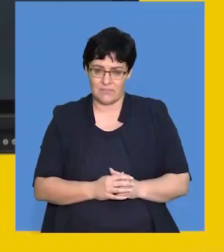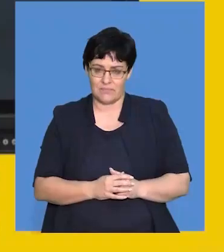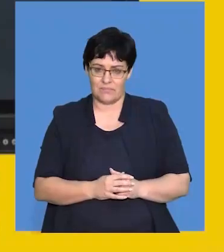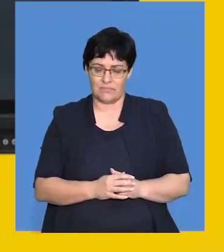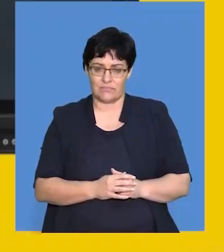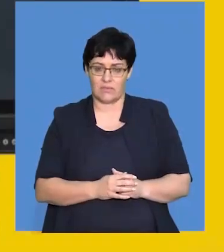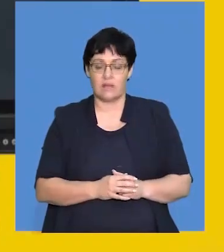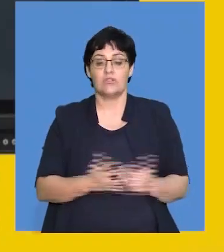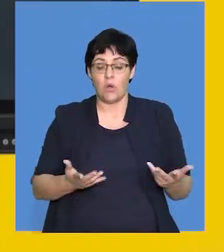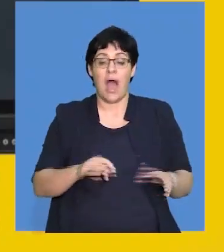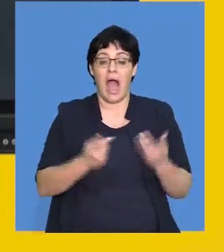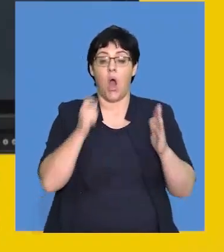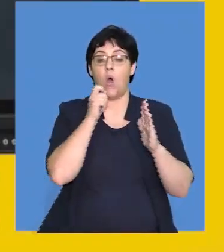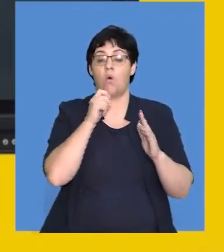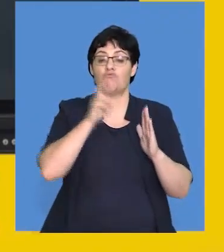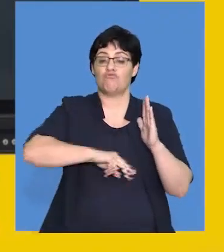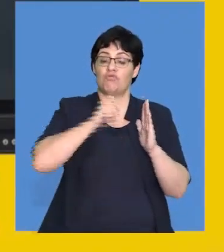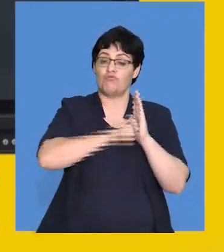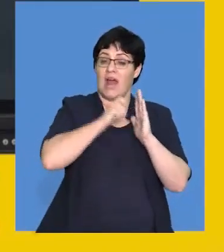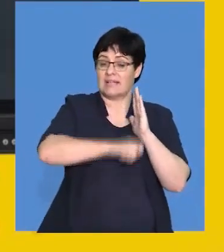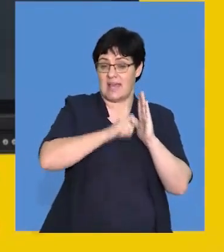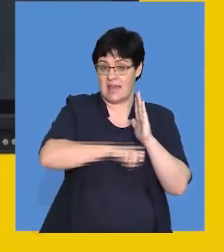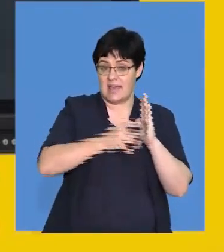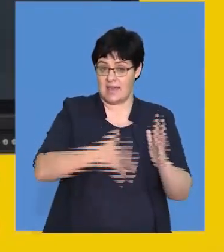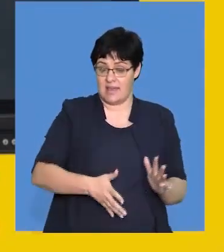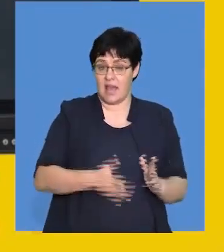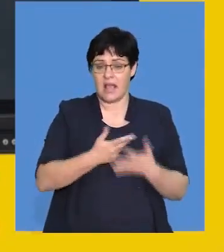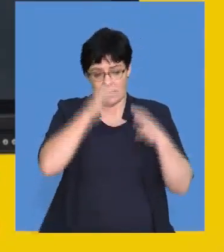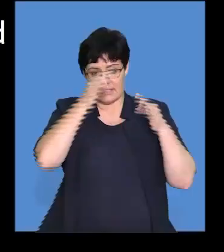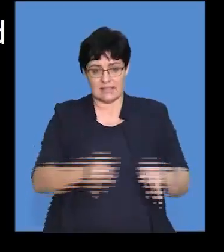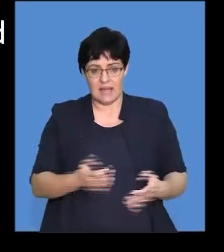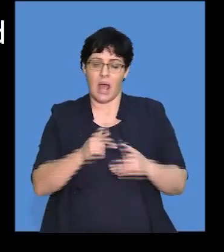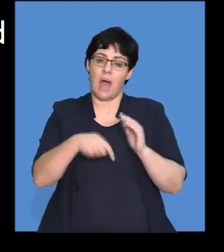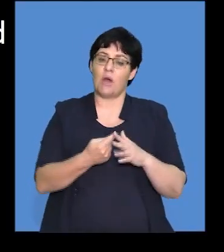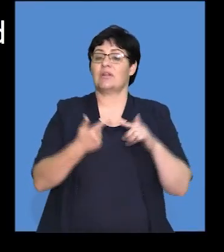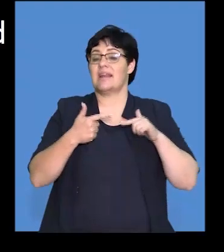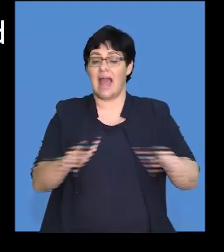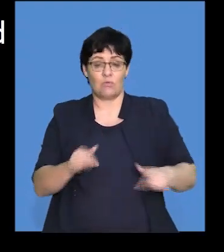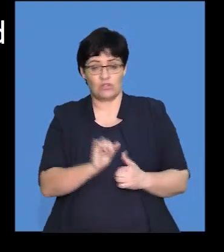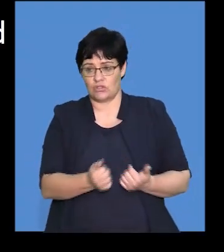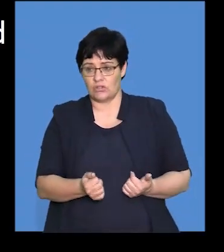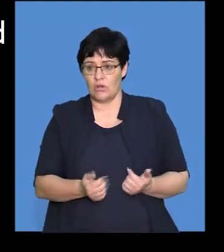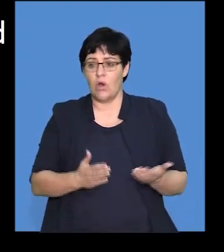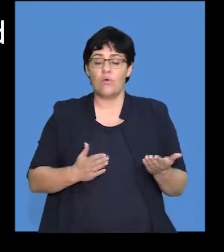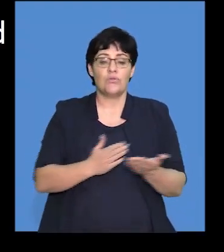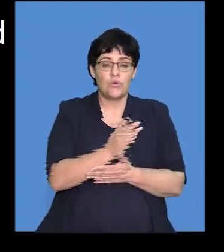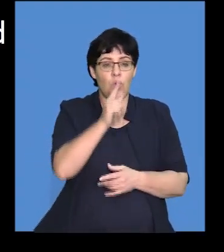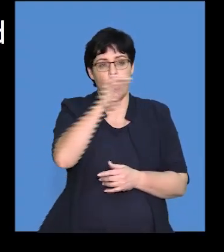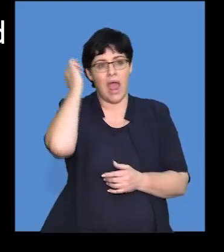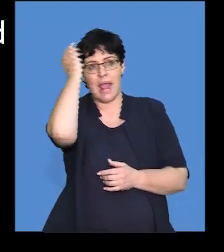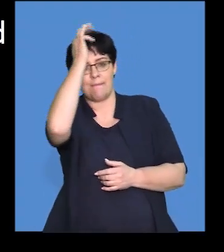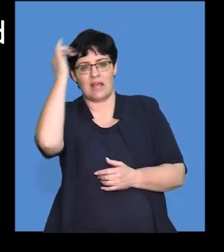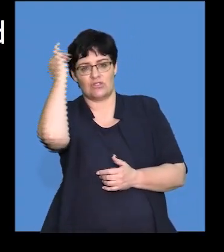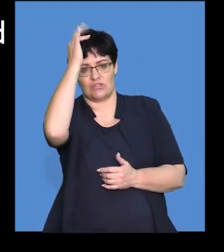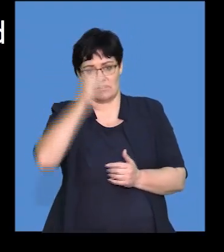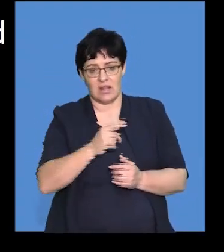the only way that writers can make these decisions about the language they use is through what they